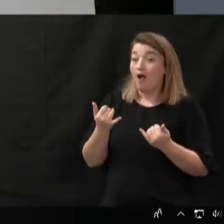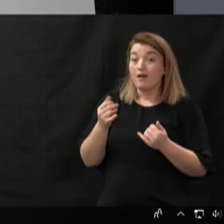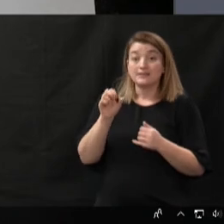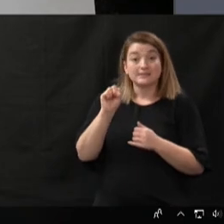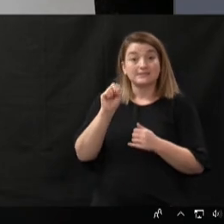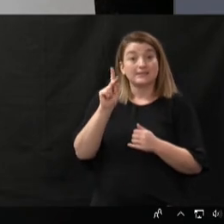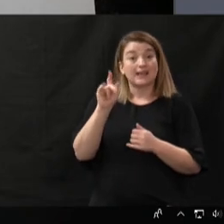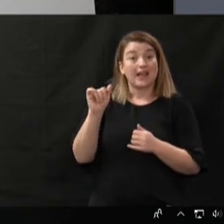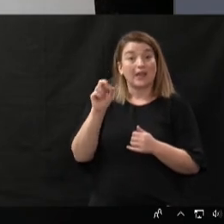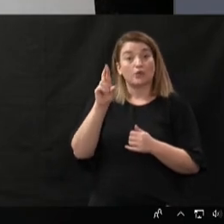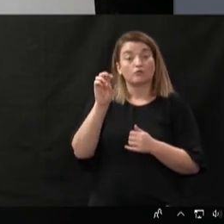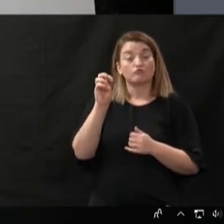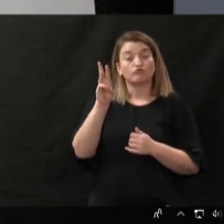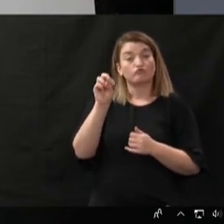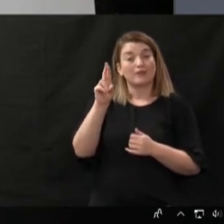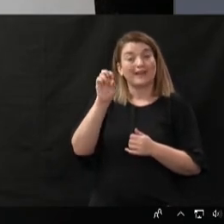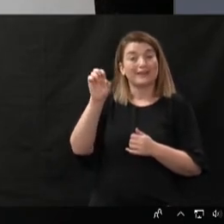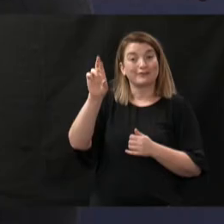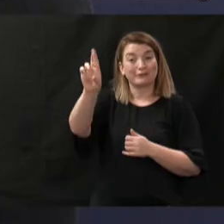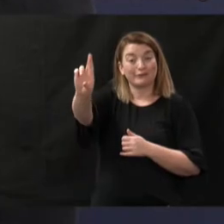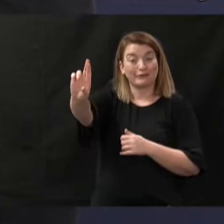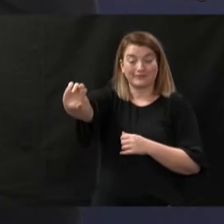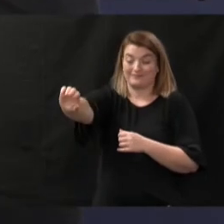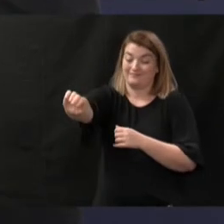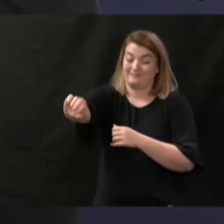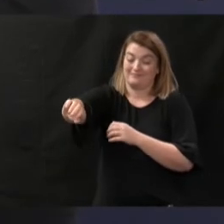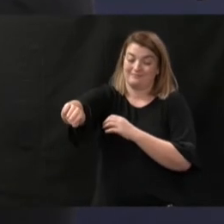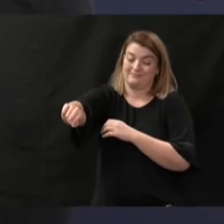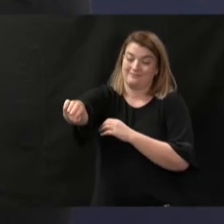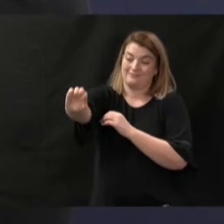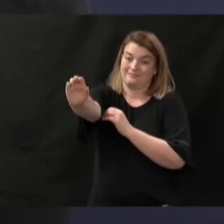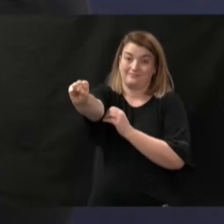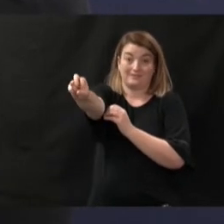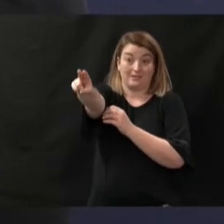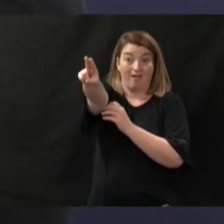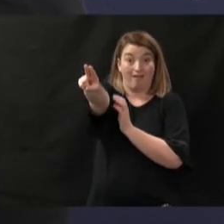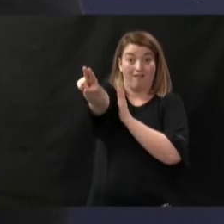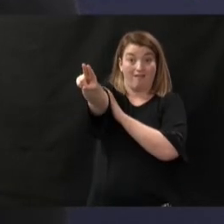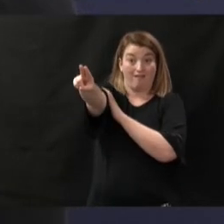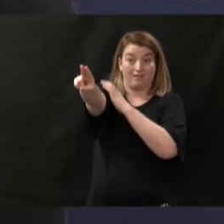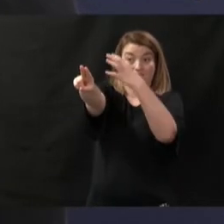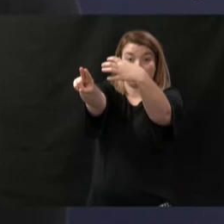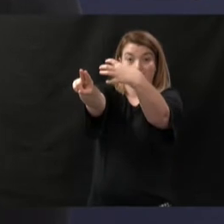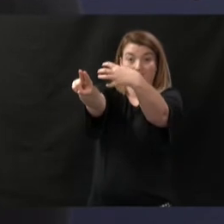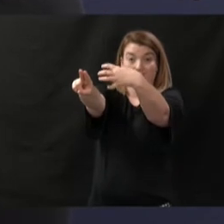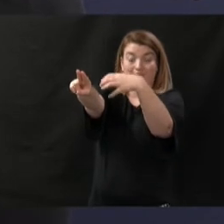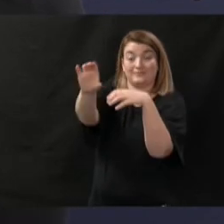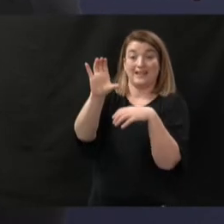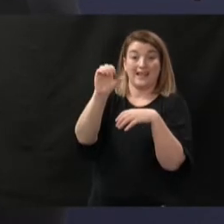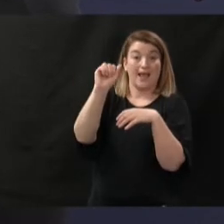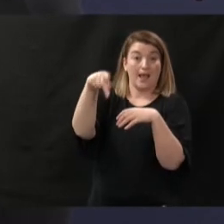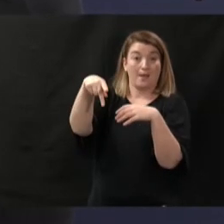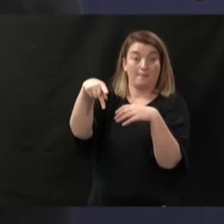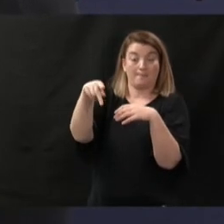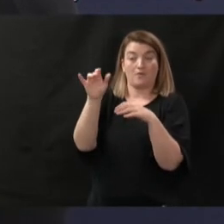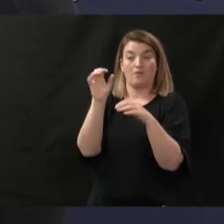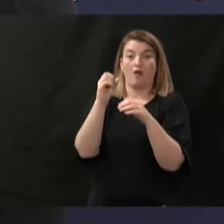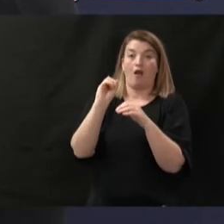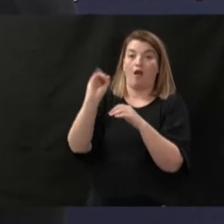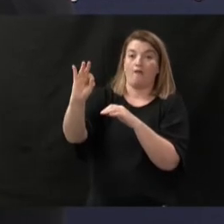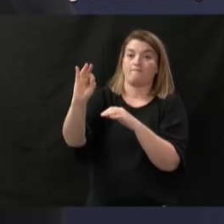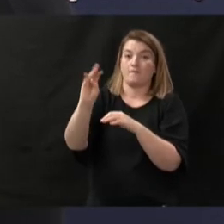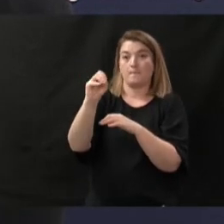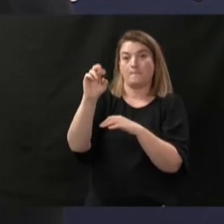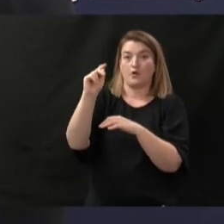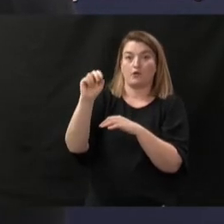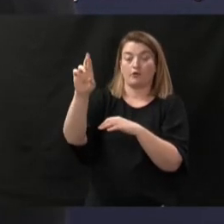Lacey says. We put it right up here. Get these two fingers out on our dominant hand. And you're going to say the letters